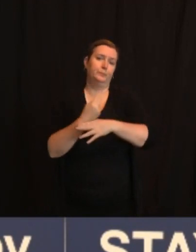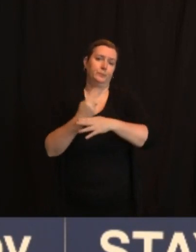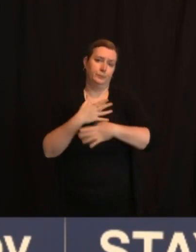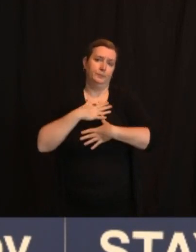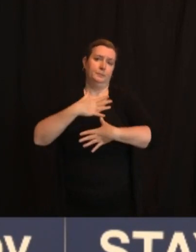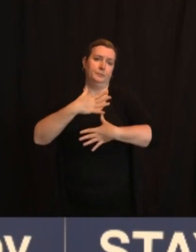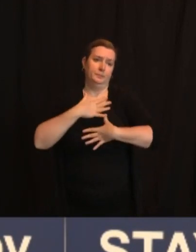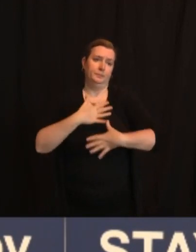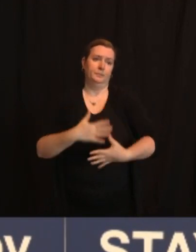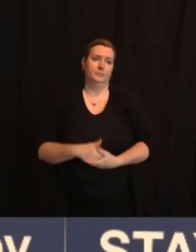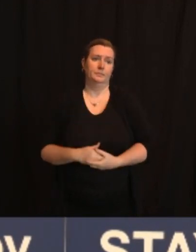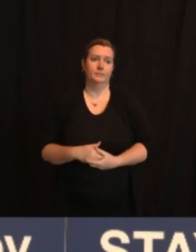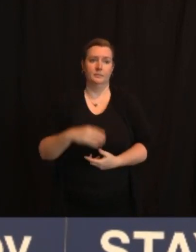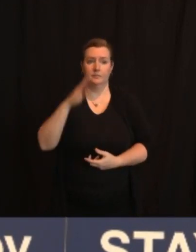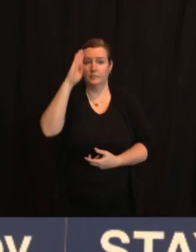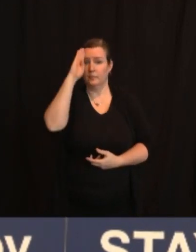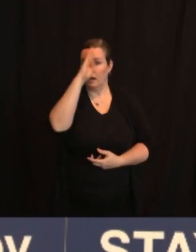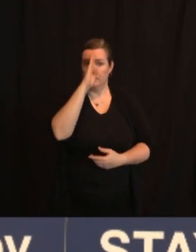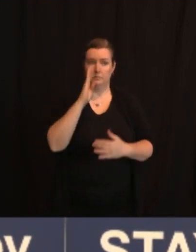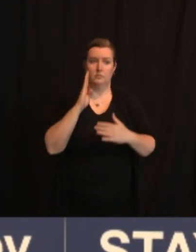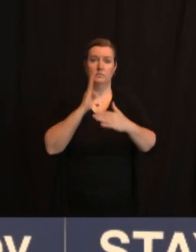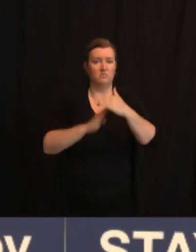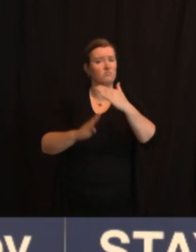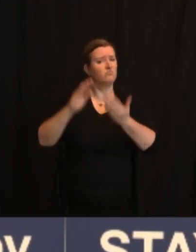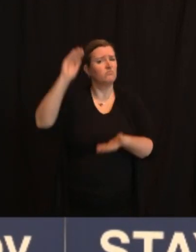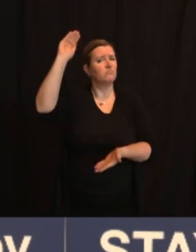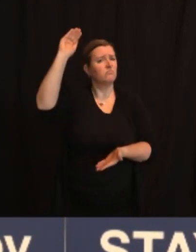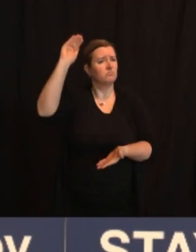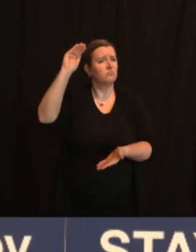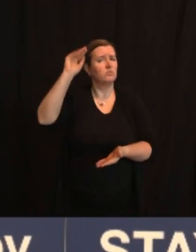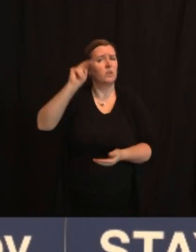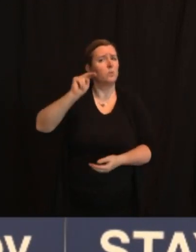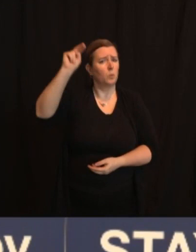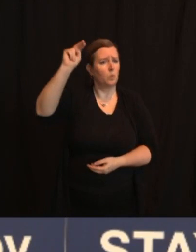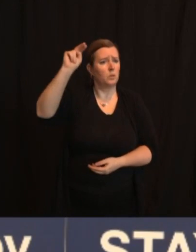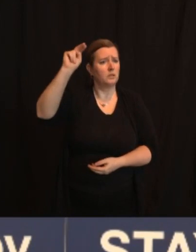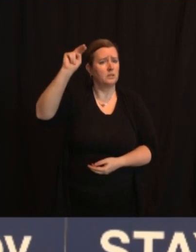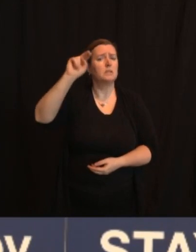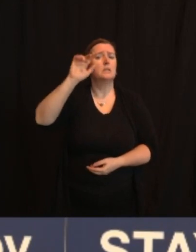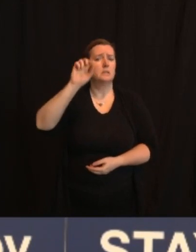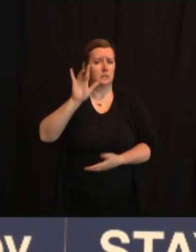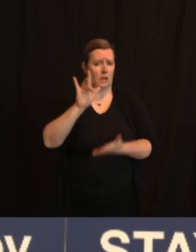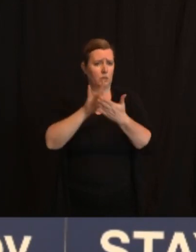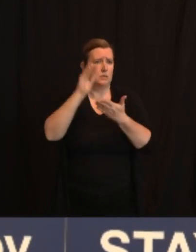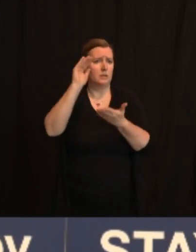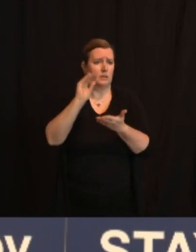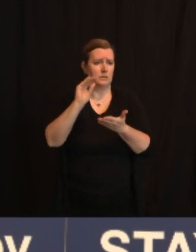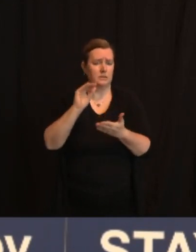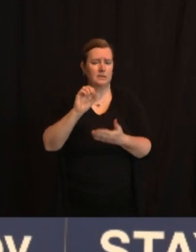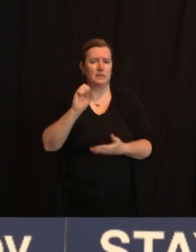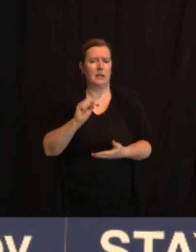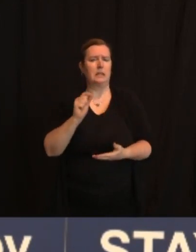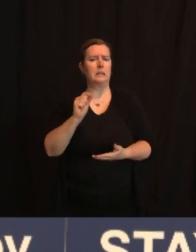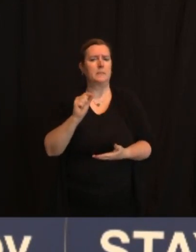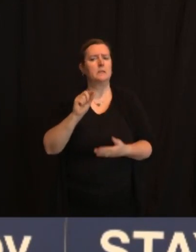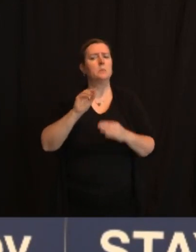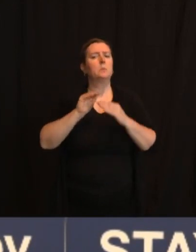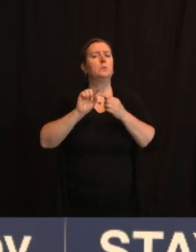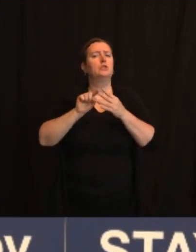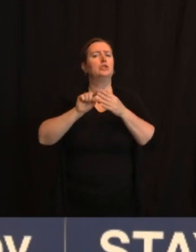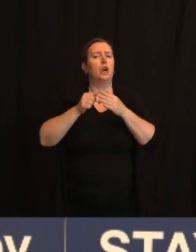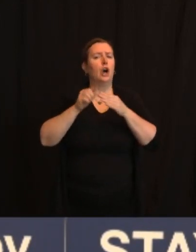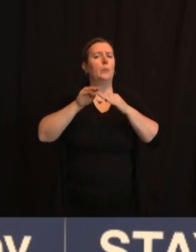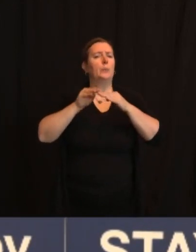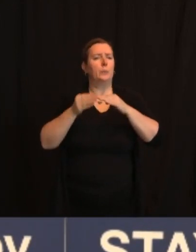in the north central region, they are now declining in the south slightly, but the ICU patients